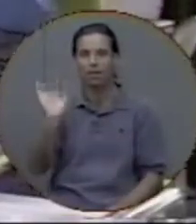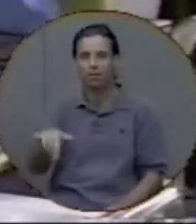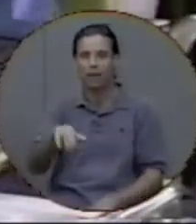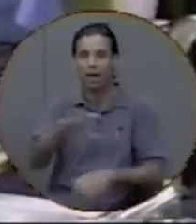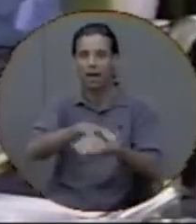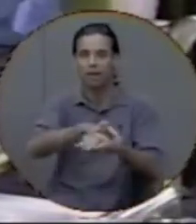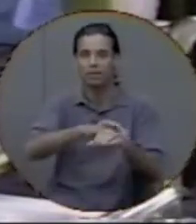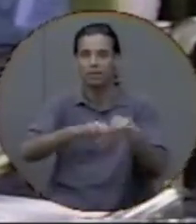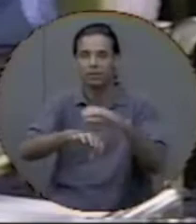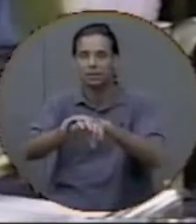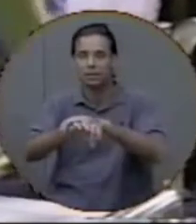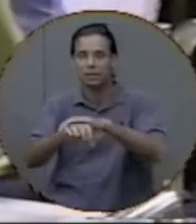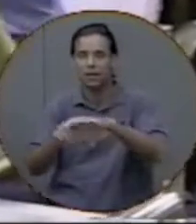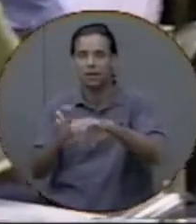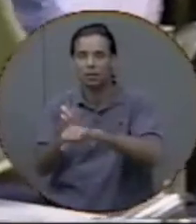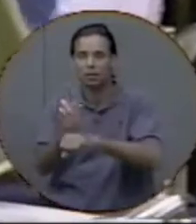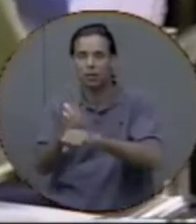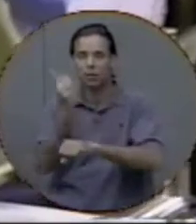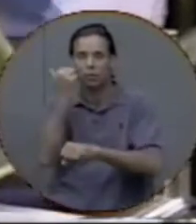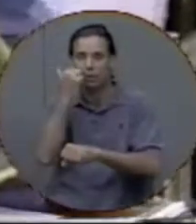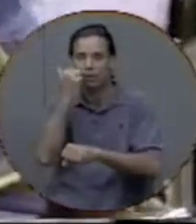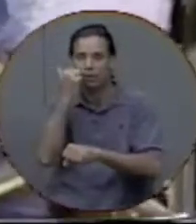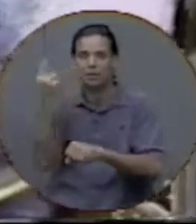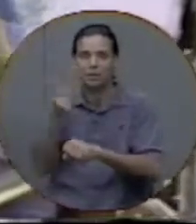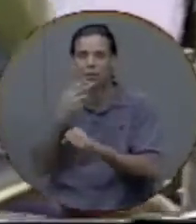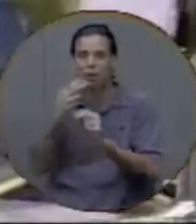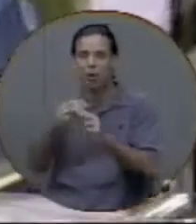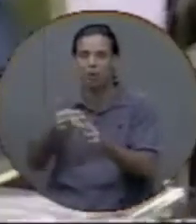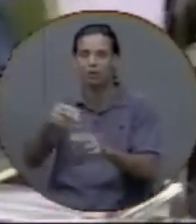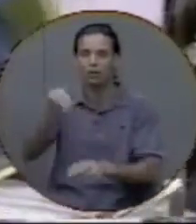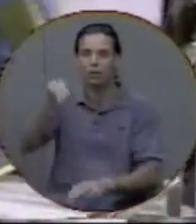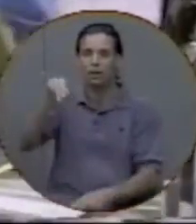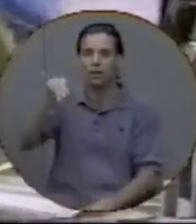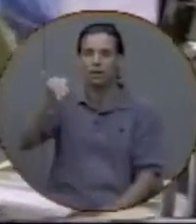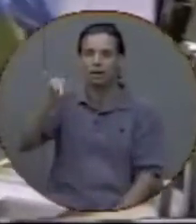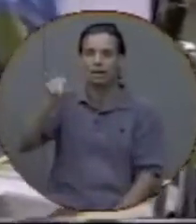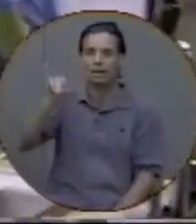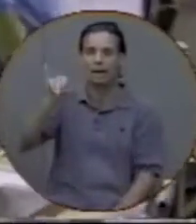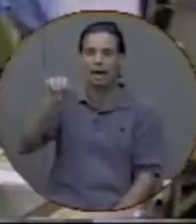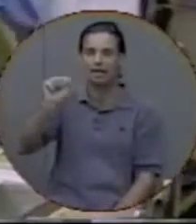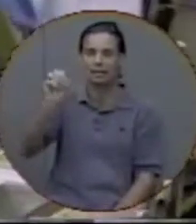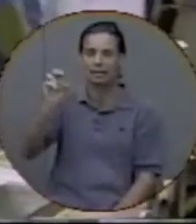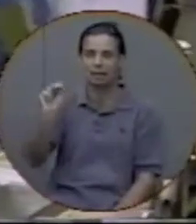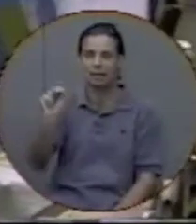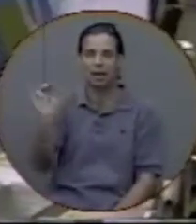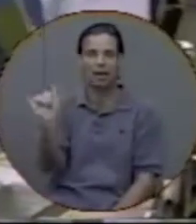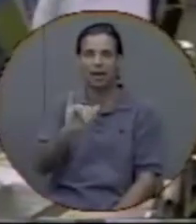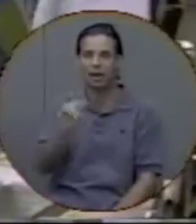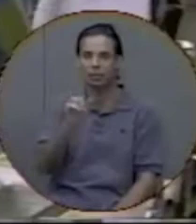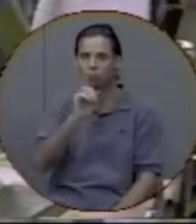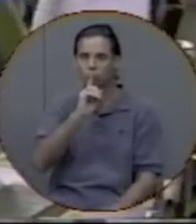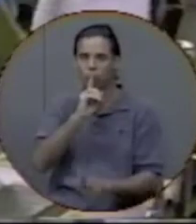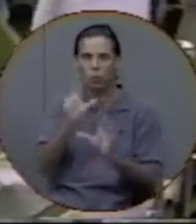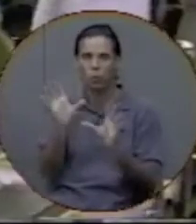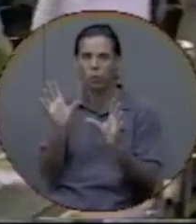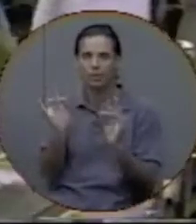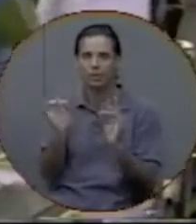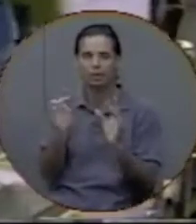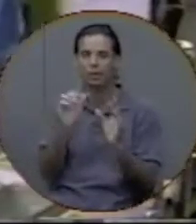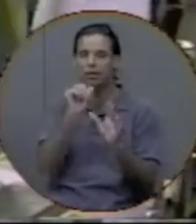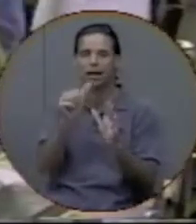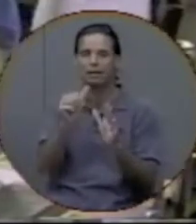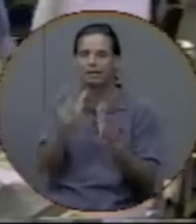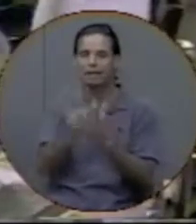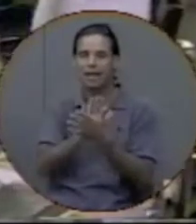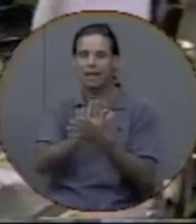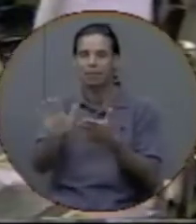on, they have this thing called Dyson. It's like a non-stick type of,